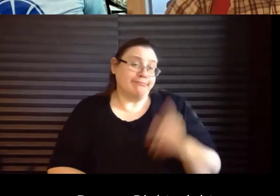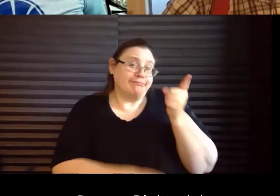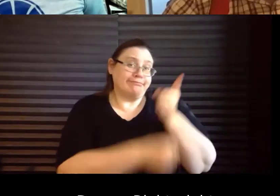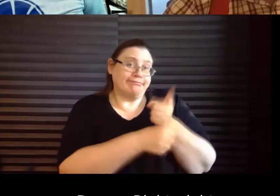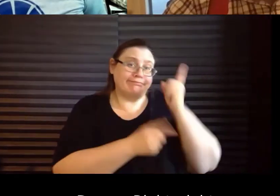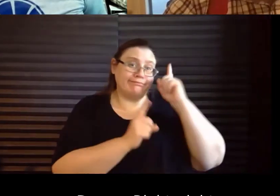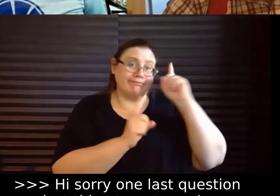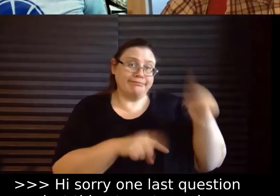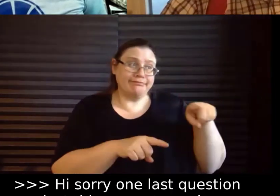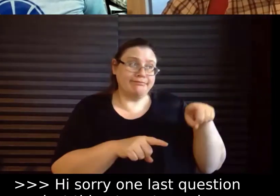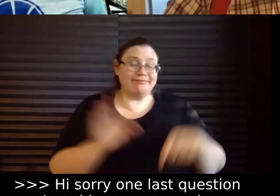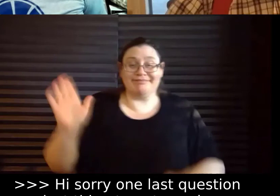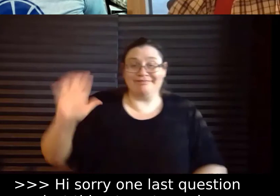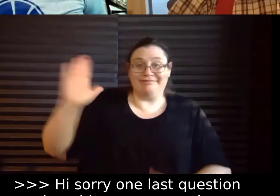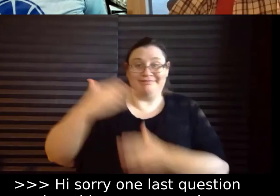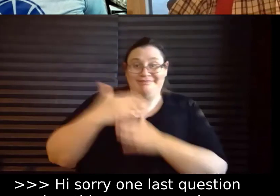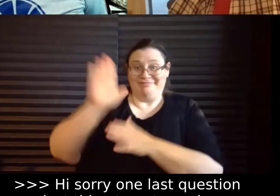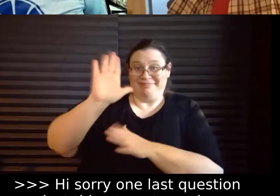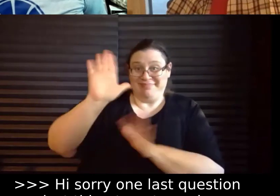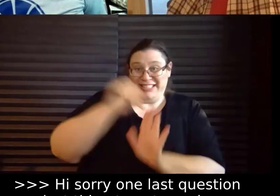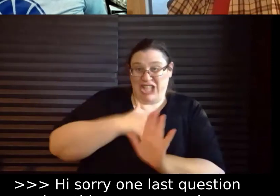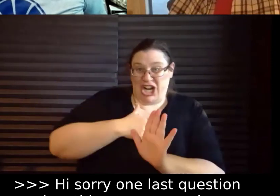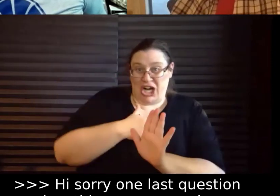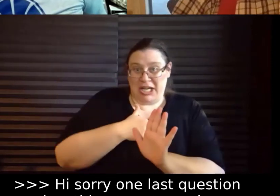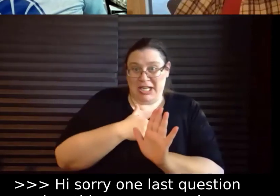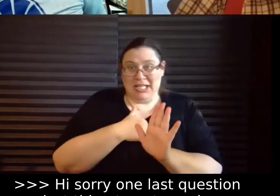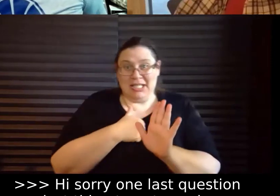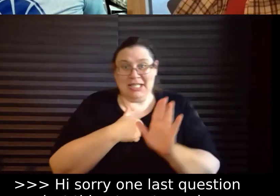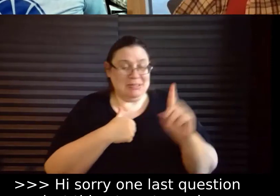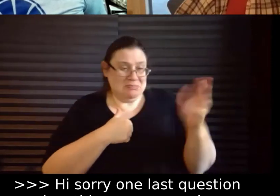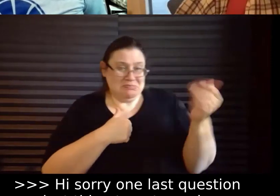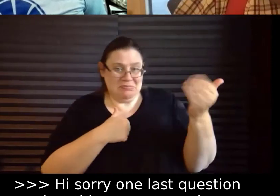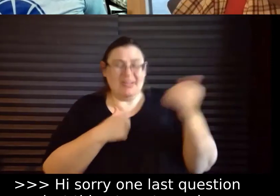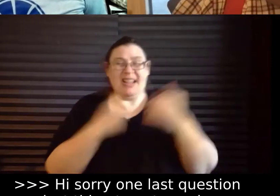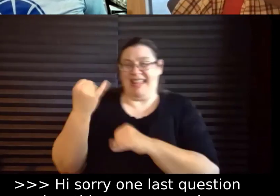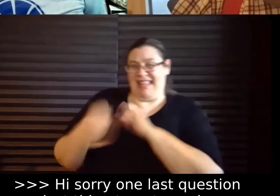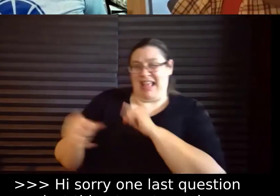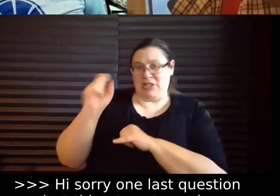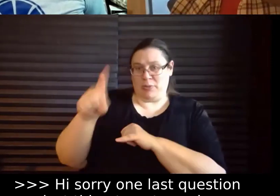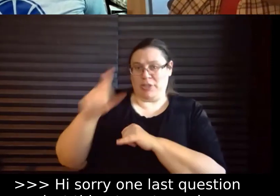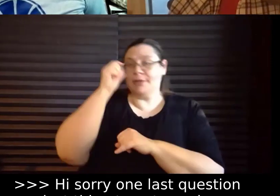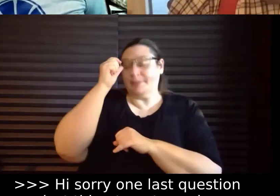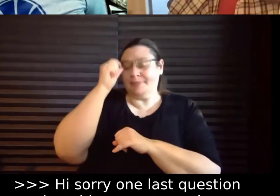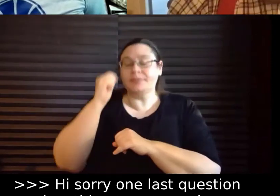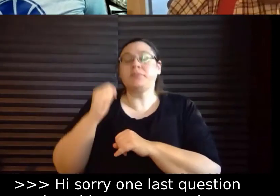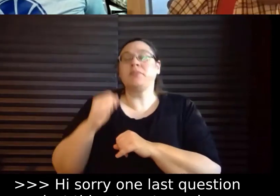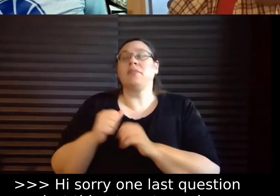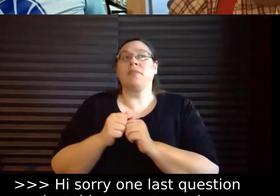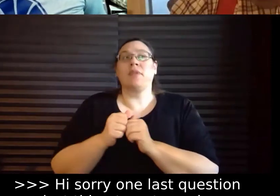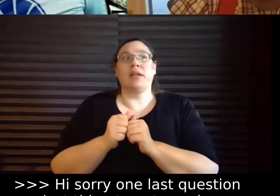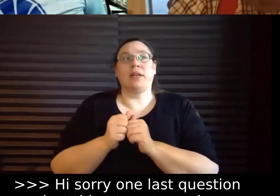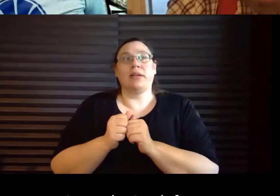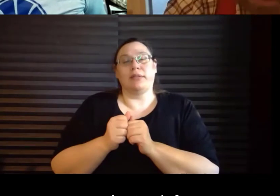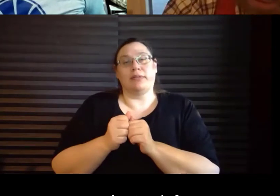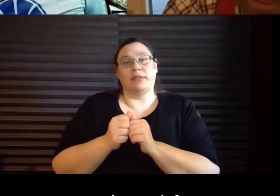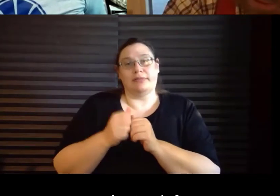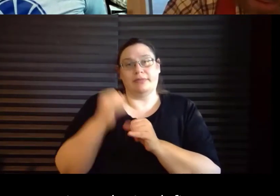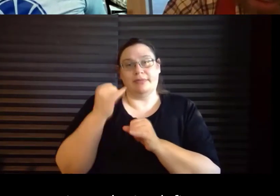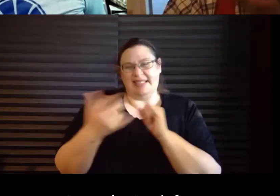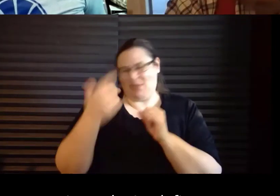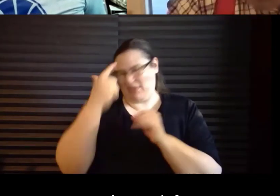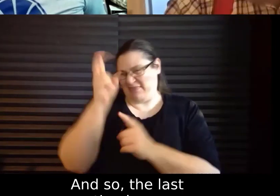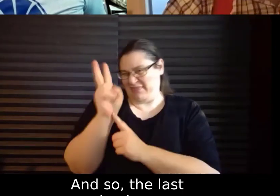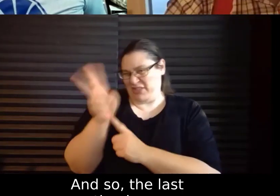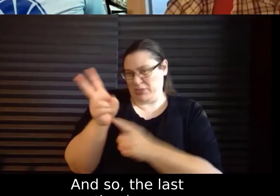So I think Hi. Oh, sorry. Yes, no, we'll go to more One questions. last question. So last thing to note, it's like we have 2 minutes